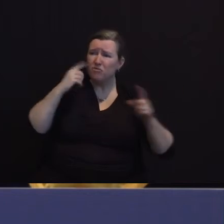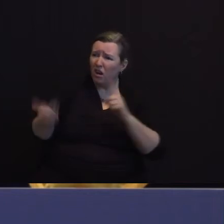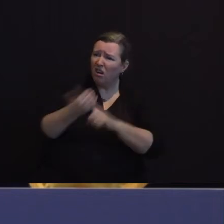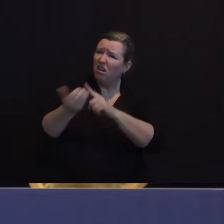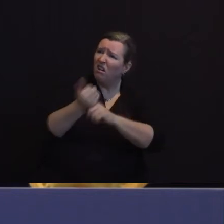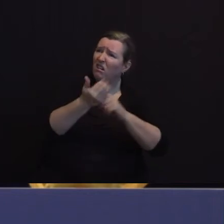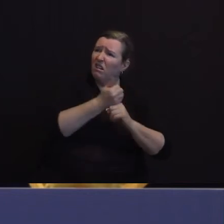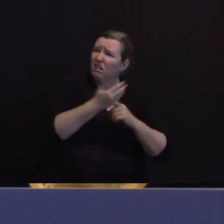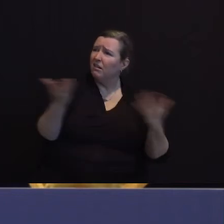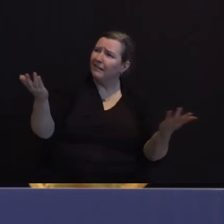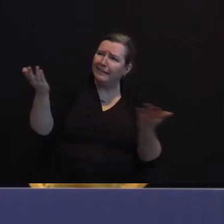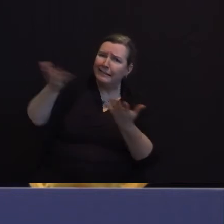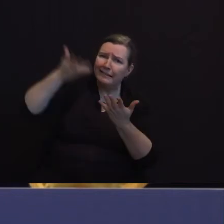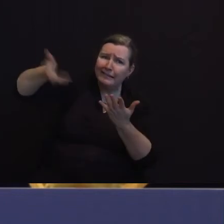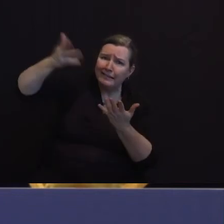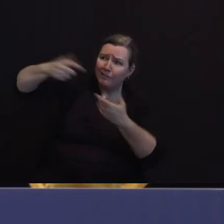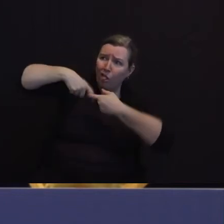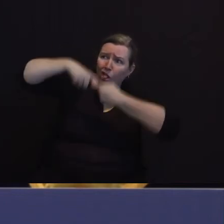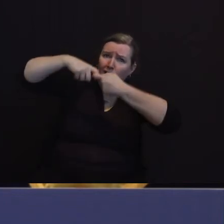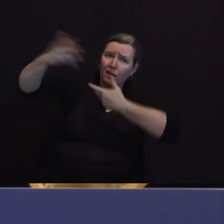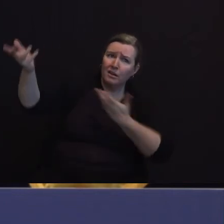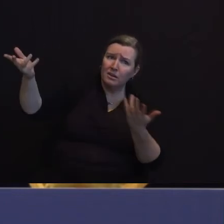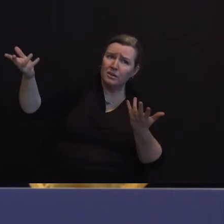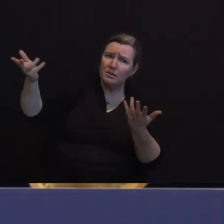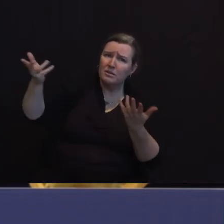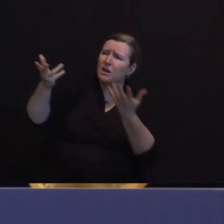the delay or the seeming holdup?